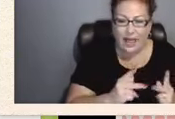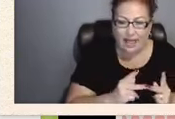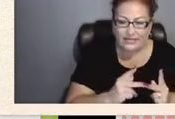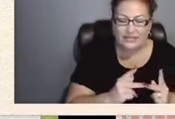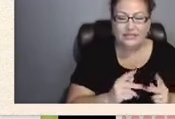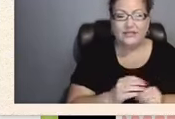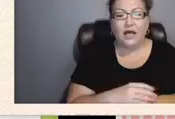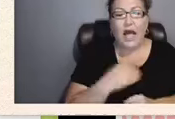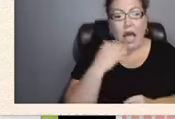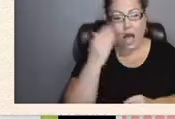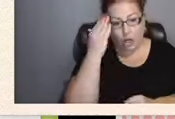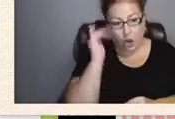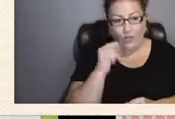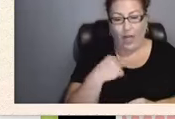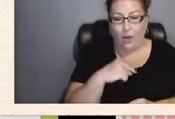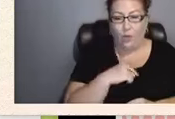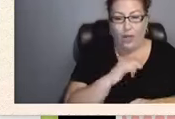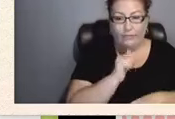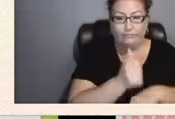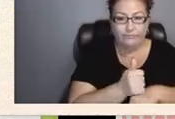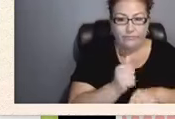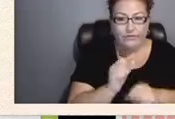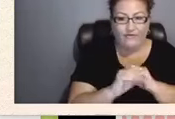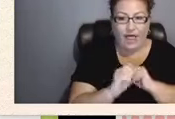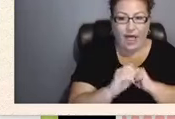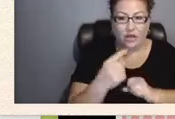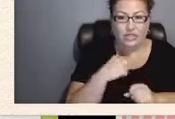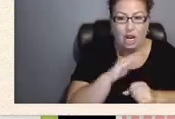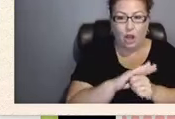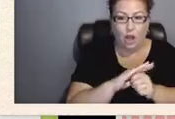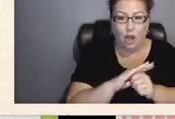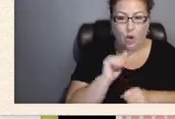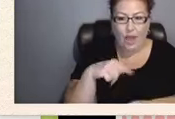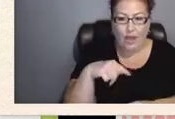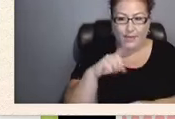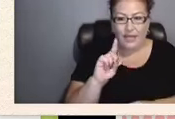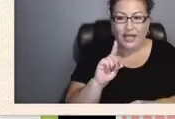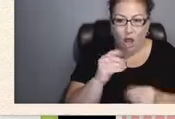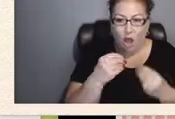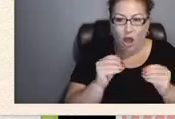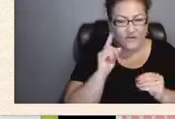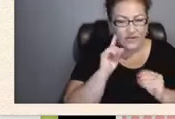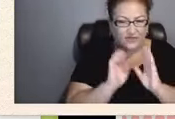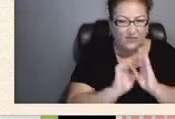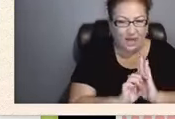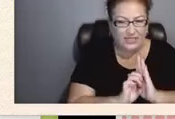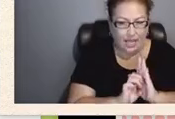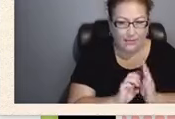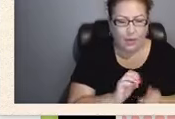that we left flyers at our local APD office, for example.